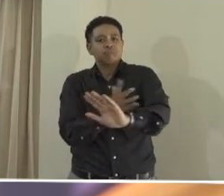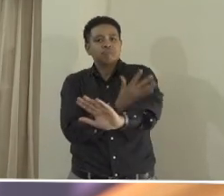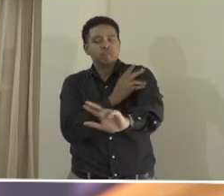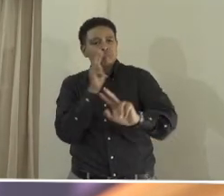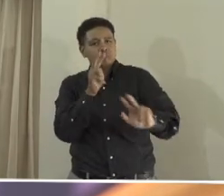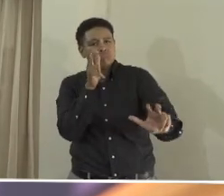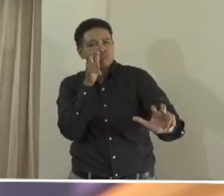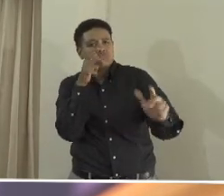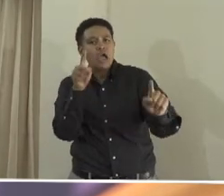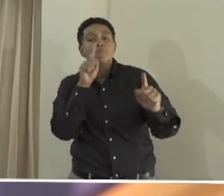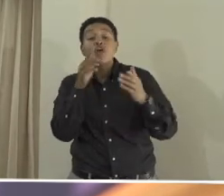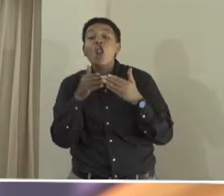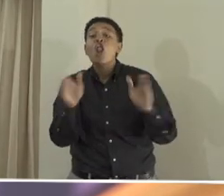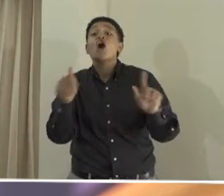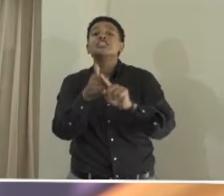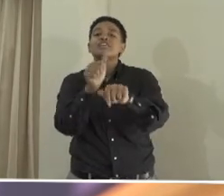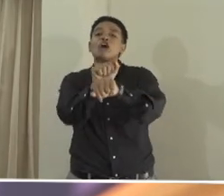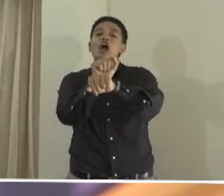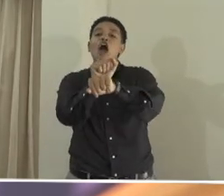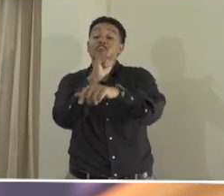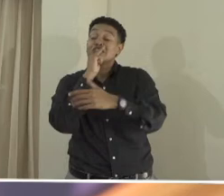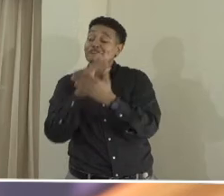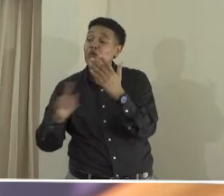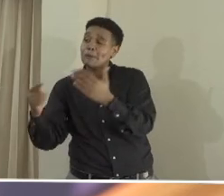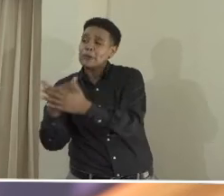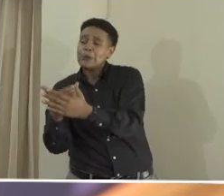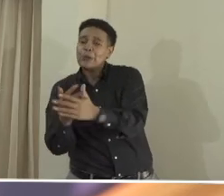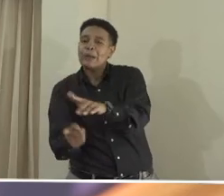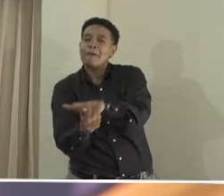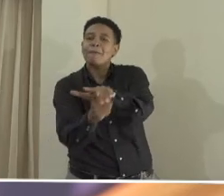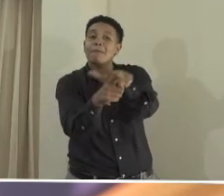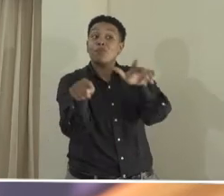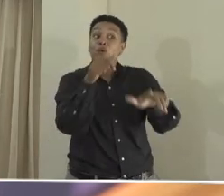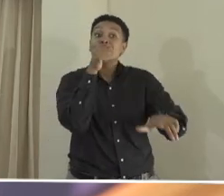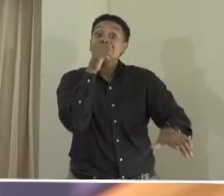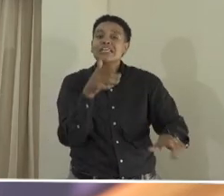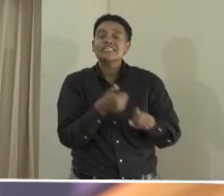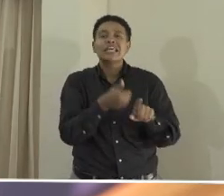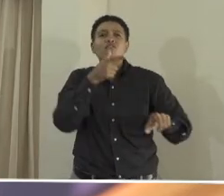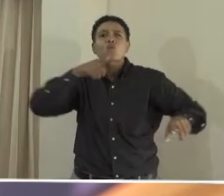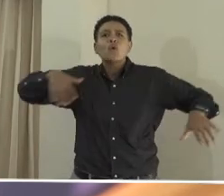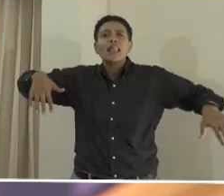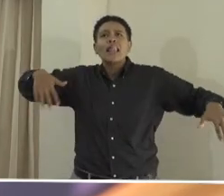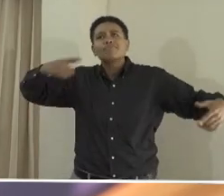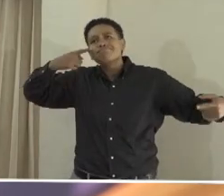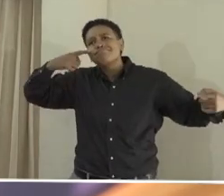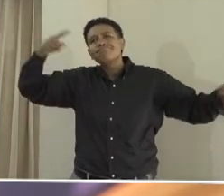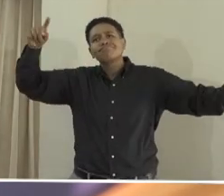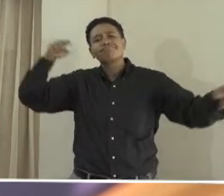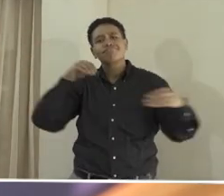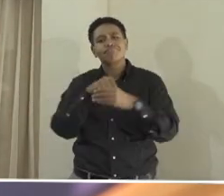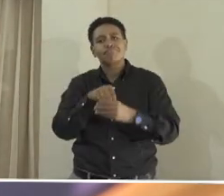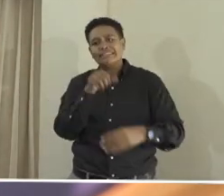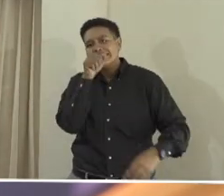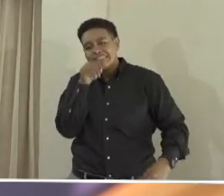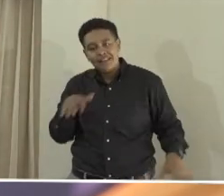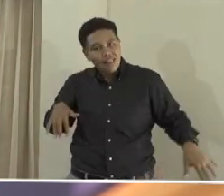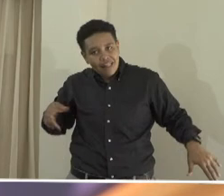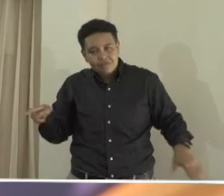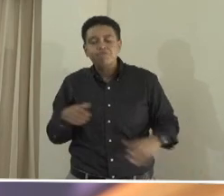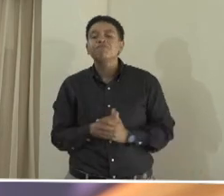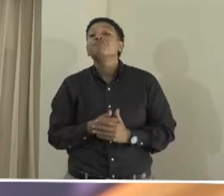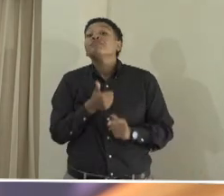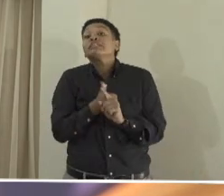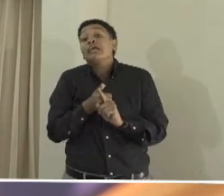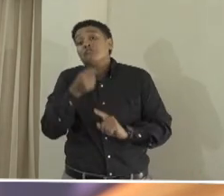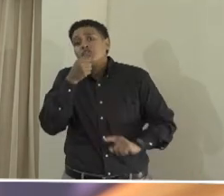and launching the careers of some of those artists who were not as well known. The